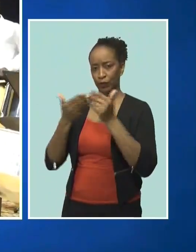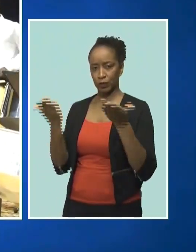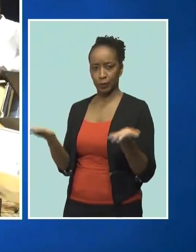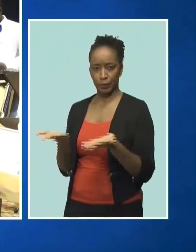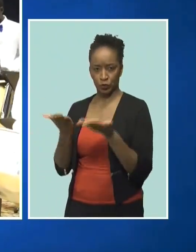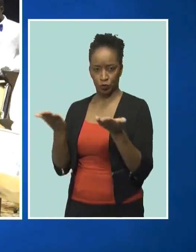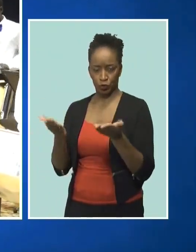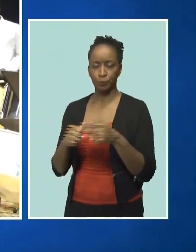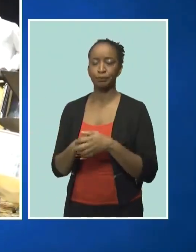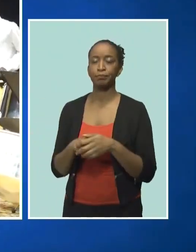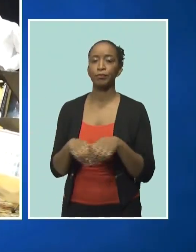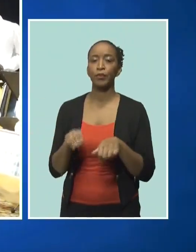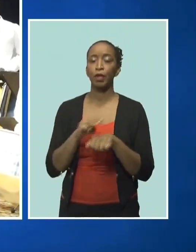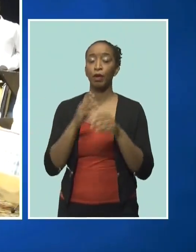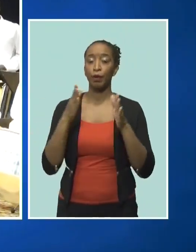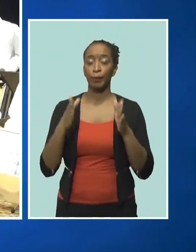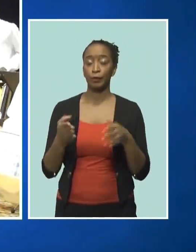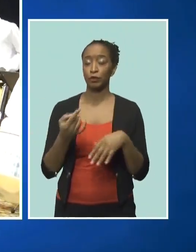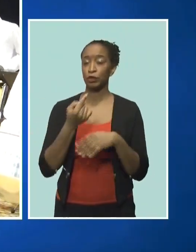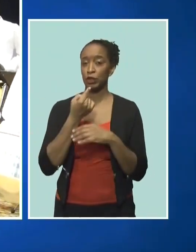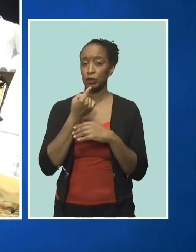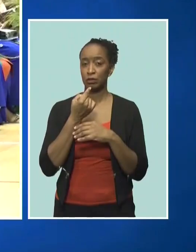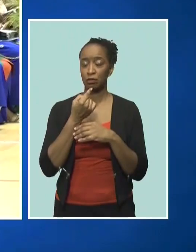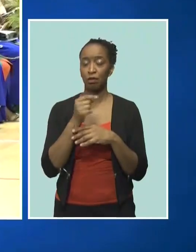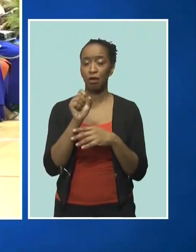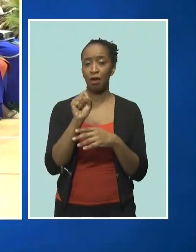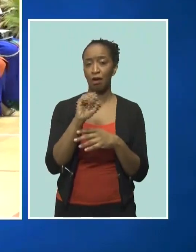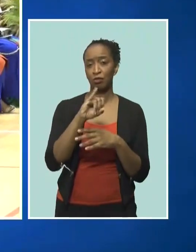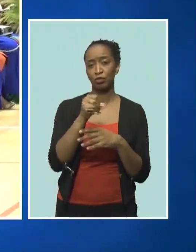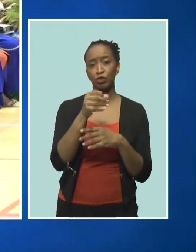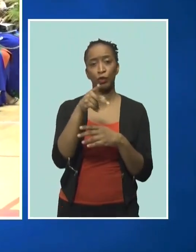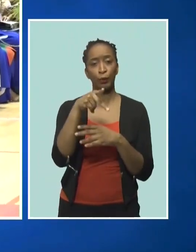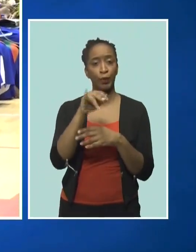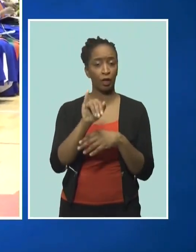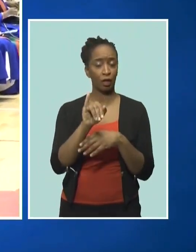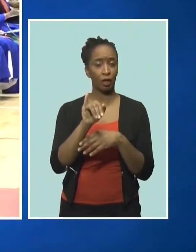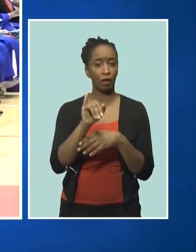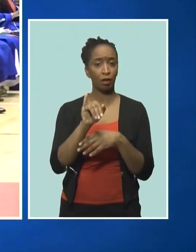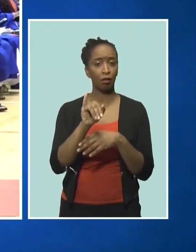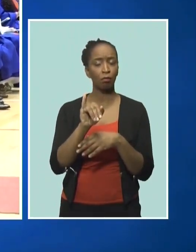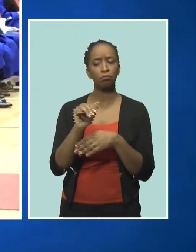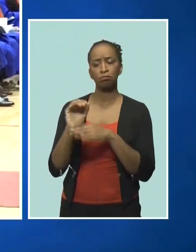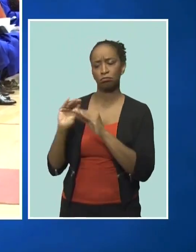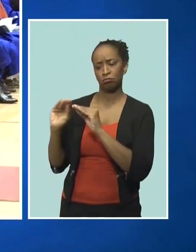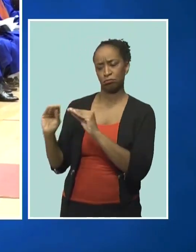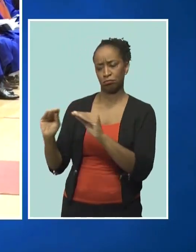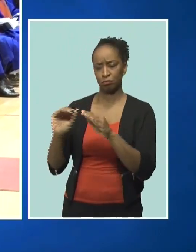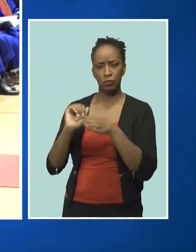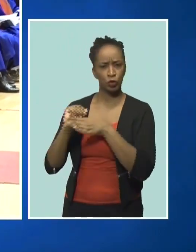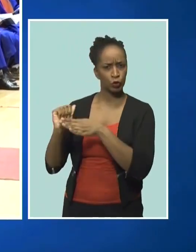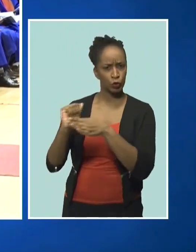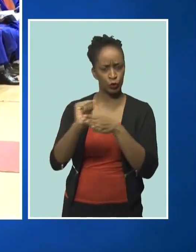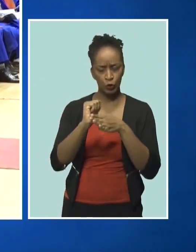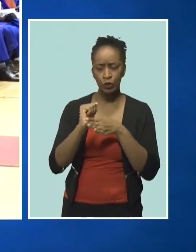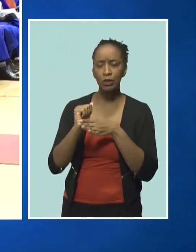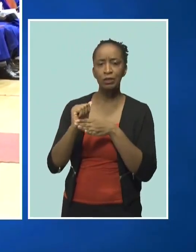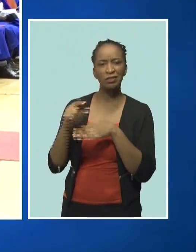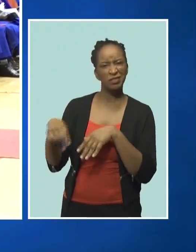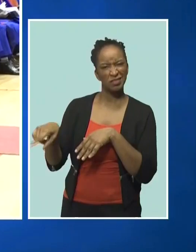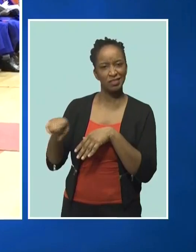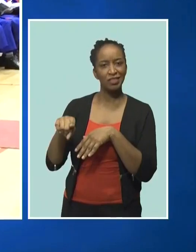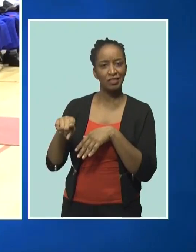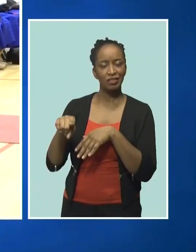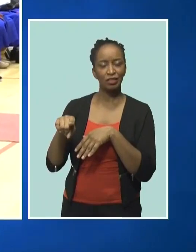She says the SJPI is already shaping skilled and innovative graduates through competency-based training and